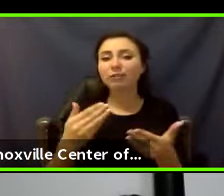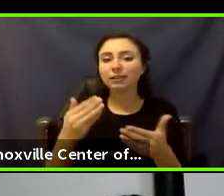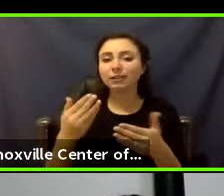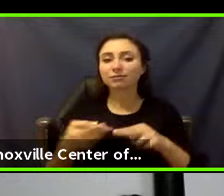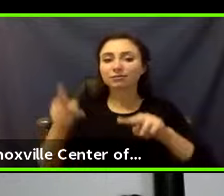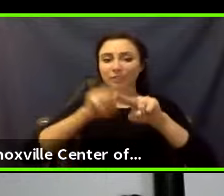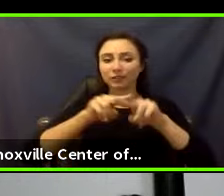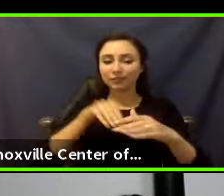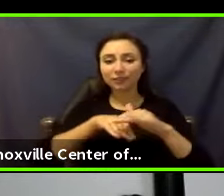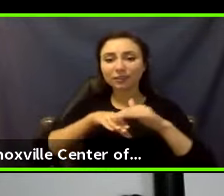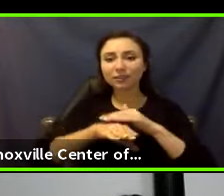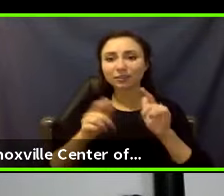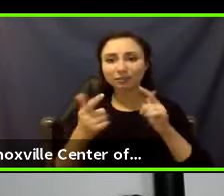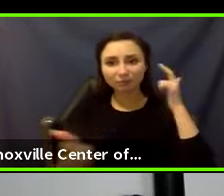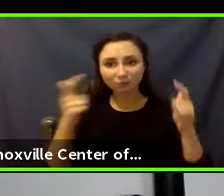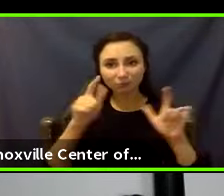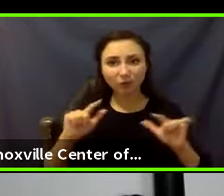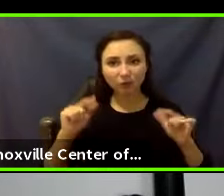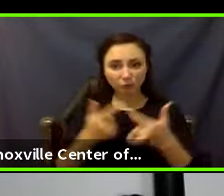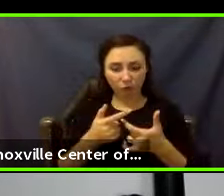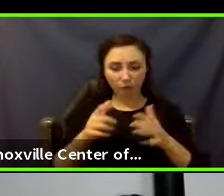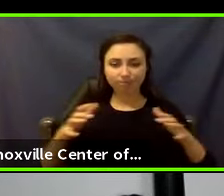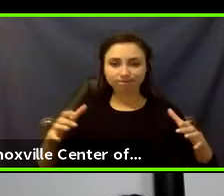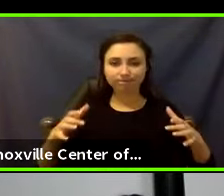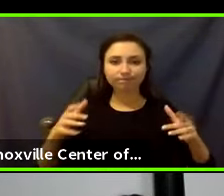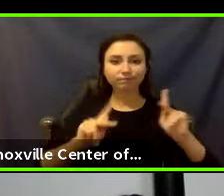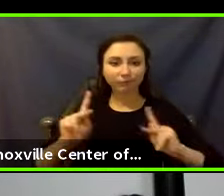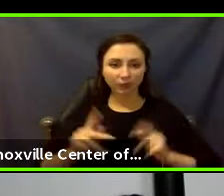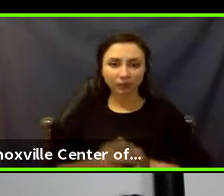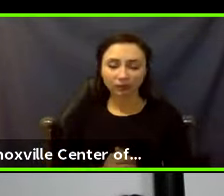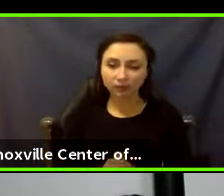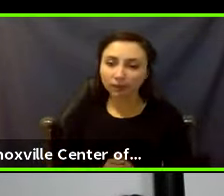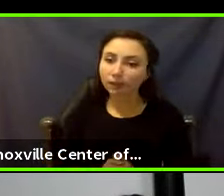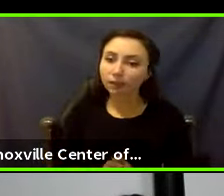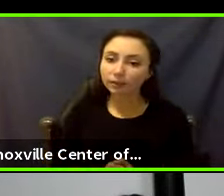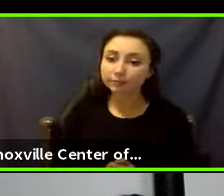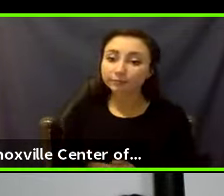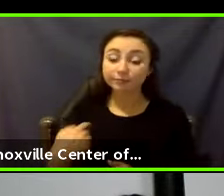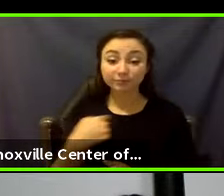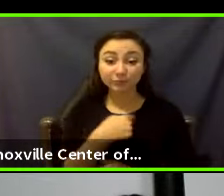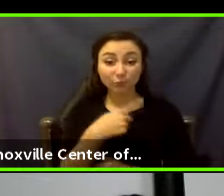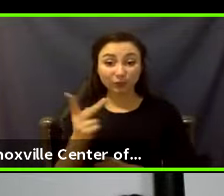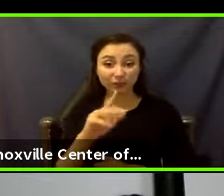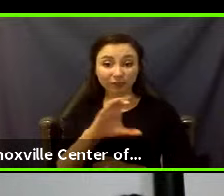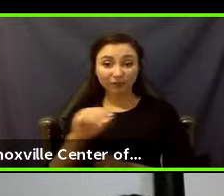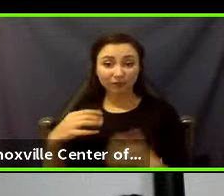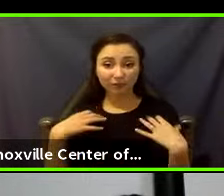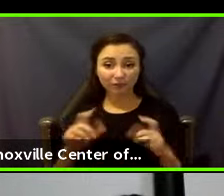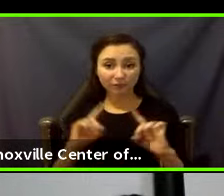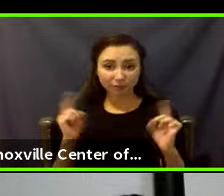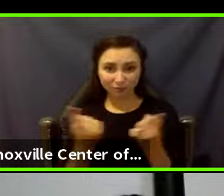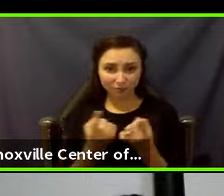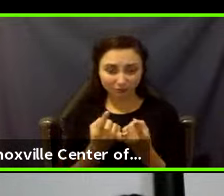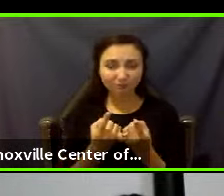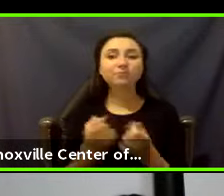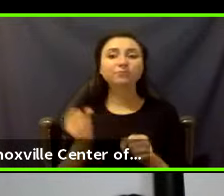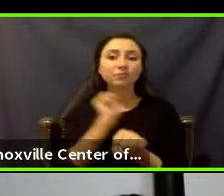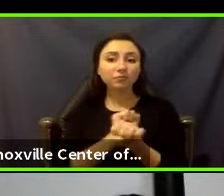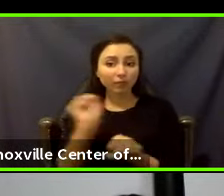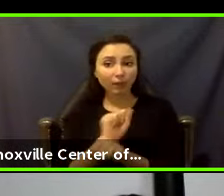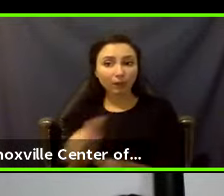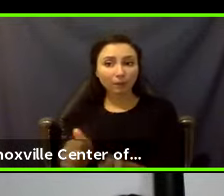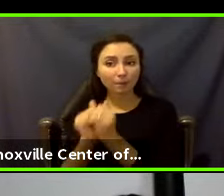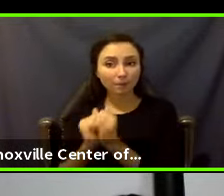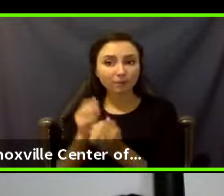to a larger group of individuals. And actually, we the Knox County Health Department, are working with